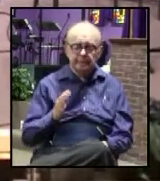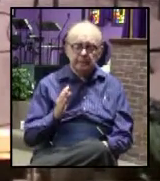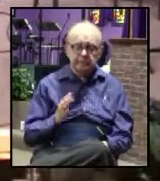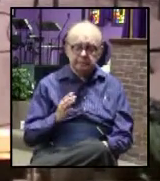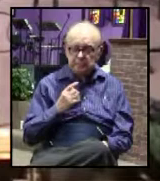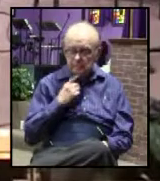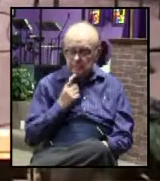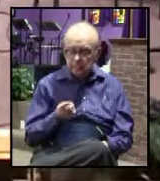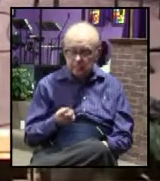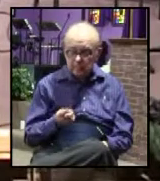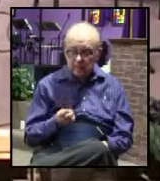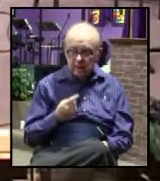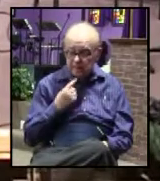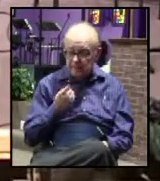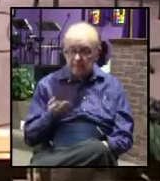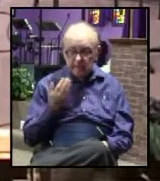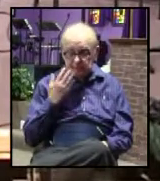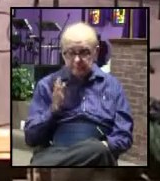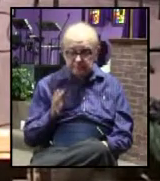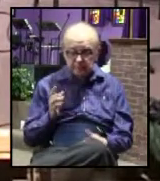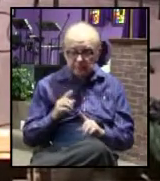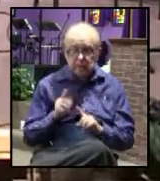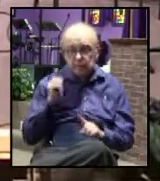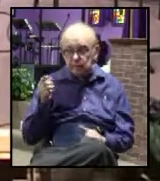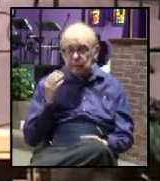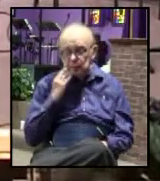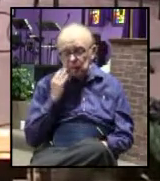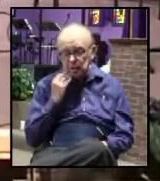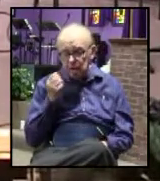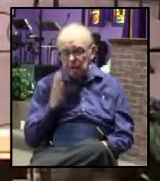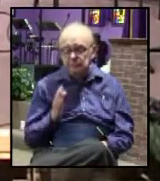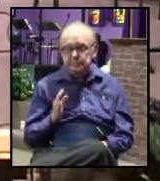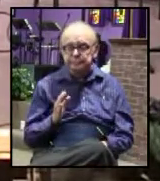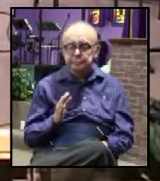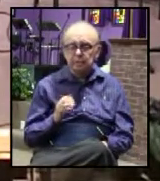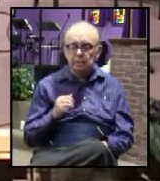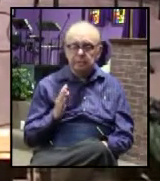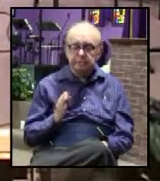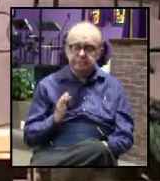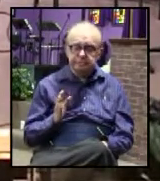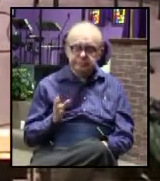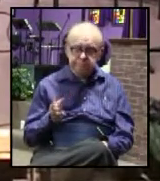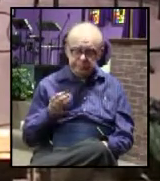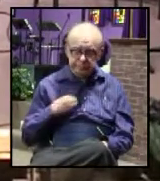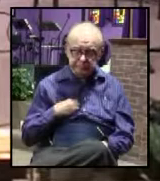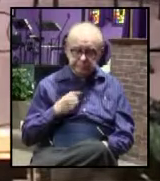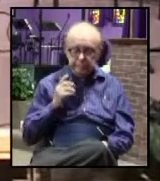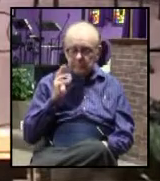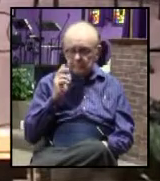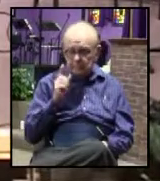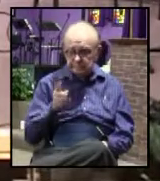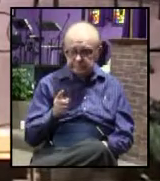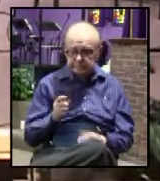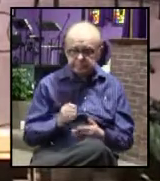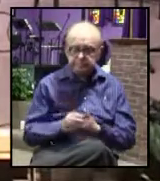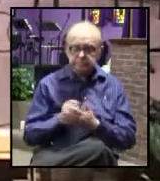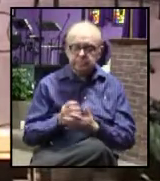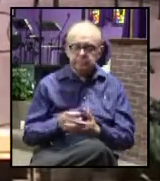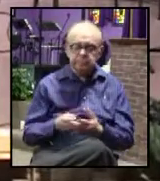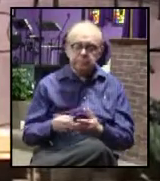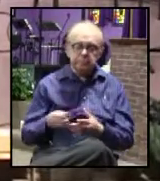God, I can tell them I don't know, but you do. God, can you give me the wisdom to help